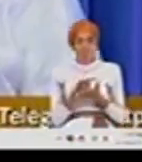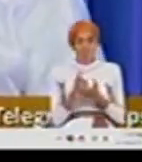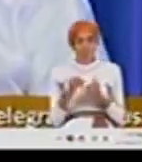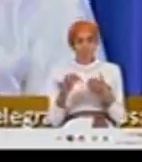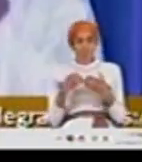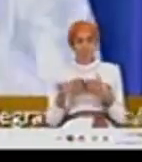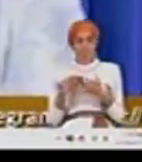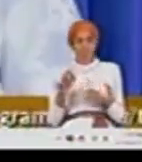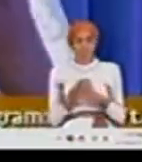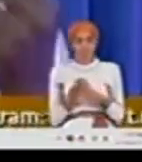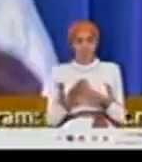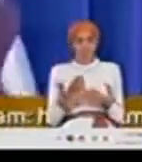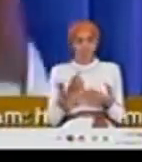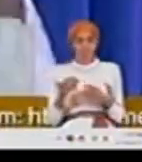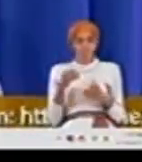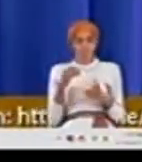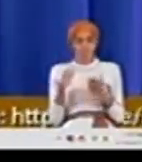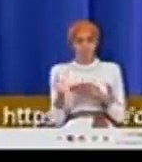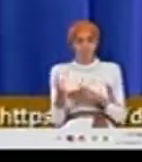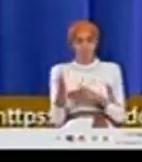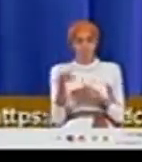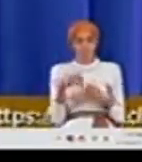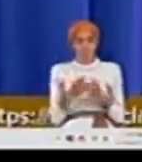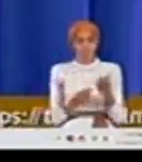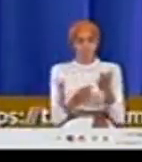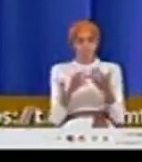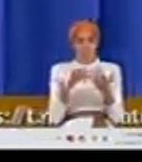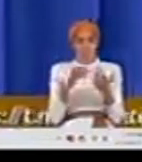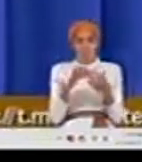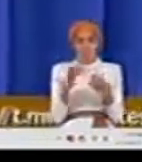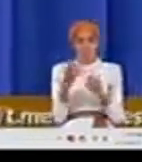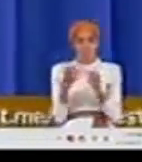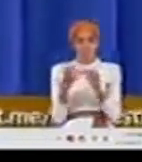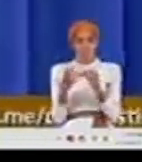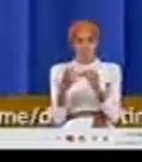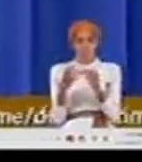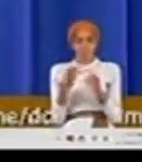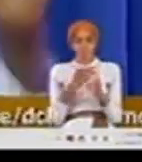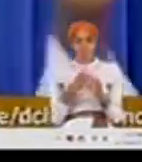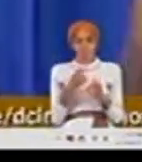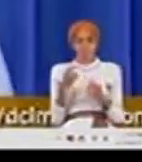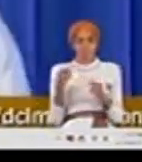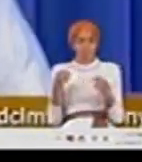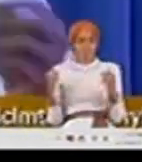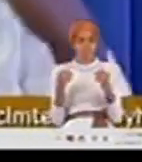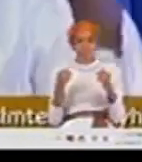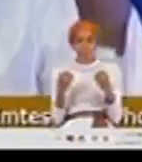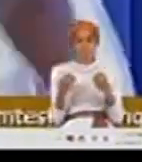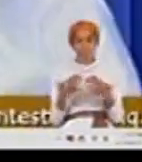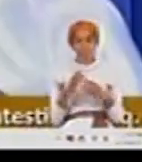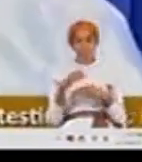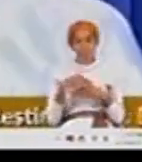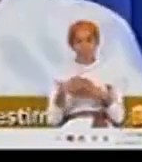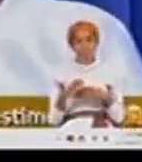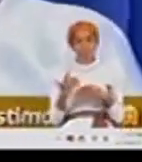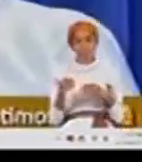you always pierce my heart but at the prayer of man of God Yesterday by the grace of God when I went by home around 12 midnight